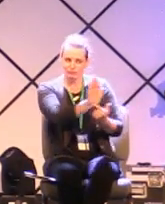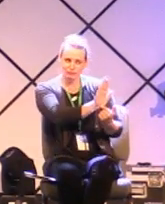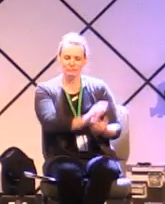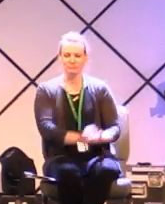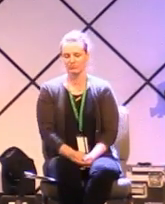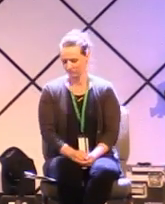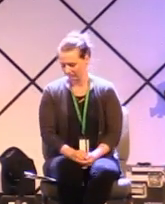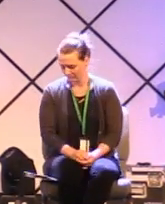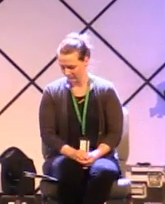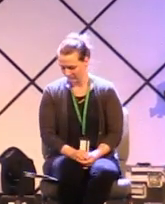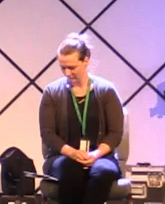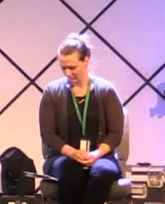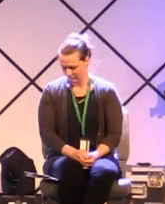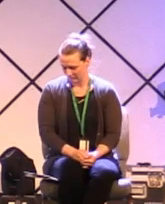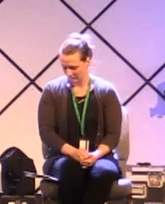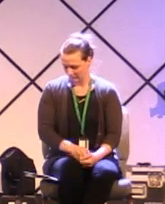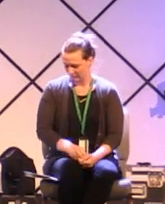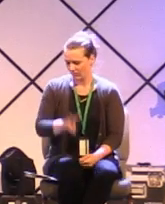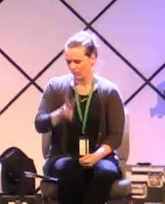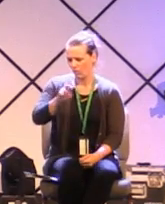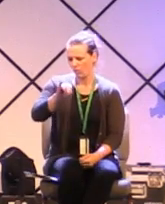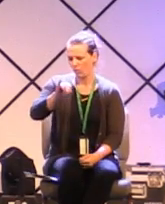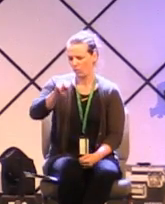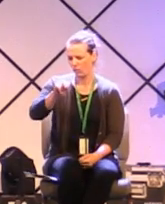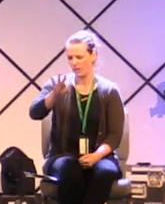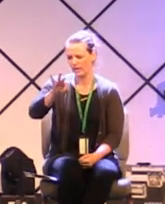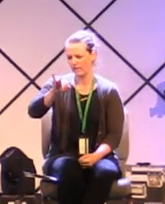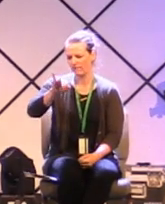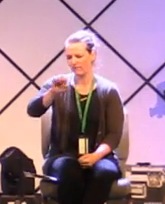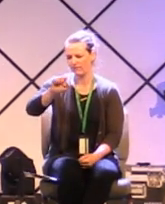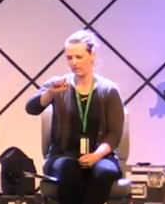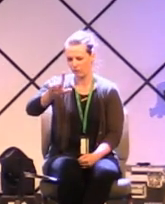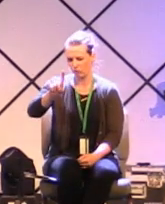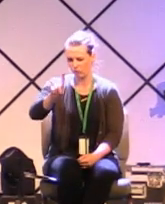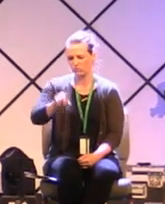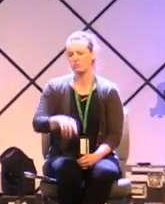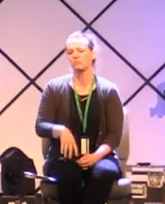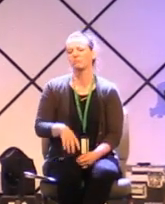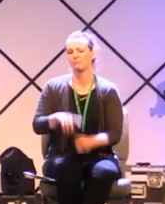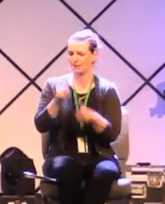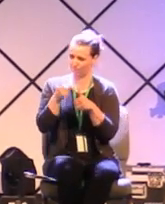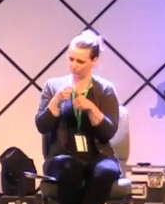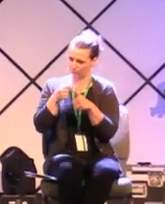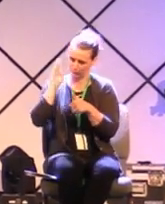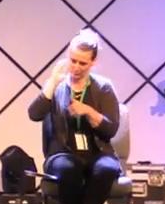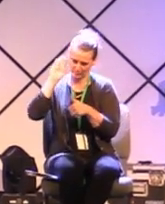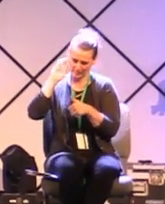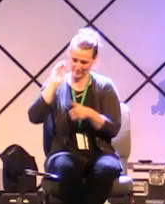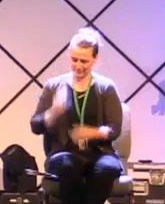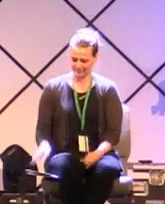And Winfield, raised by Mike and Nancy Mills of Sacramento, California. She is their first puppy.